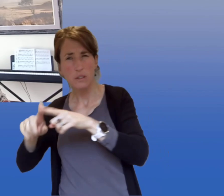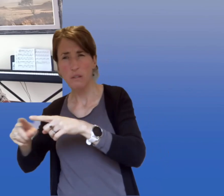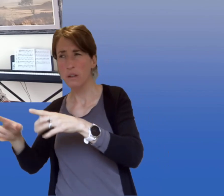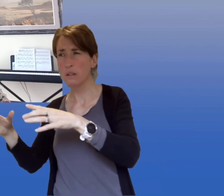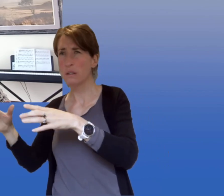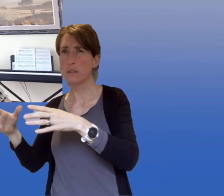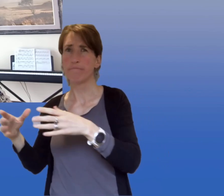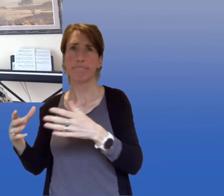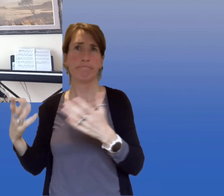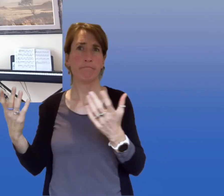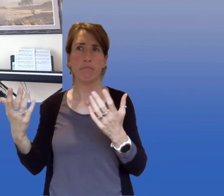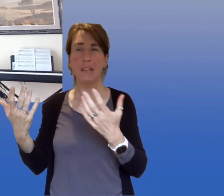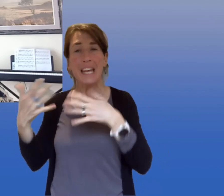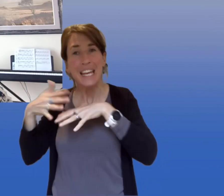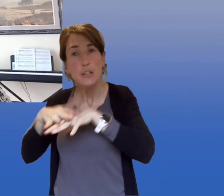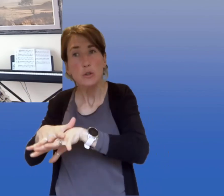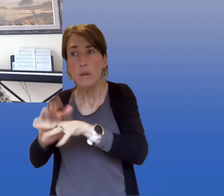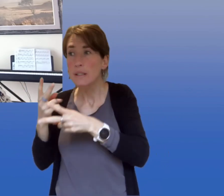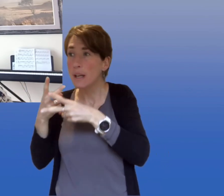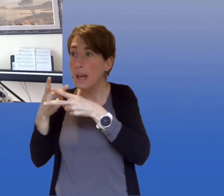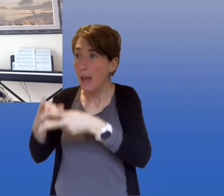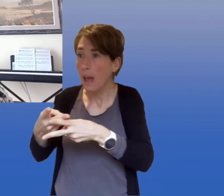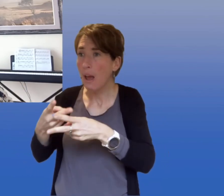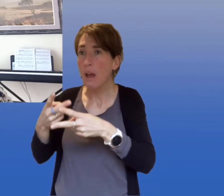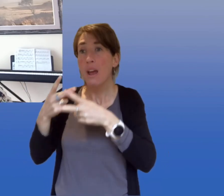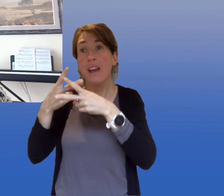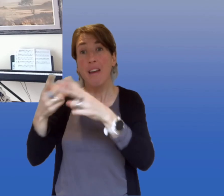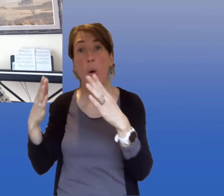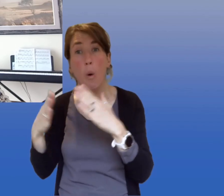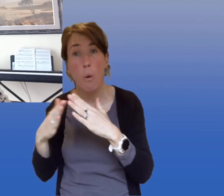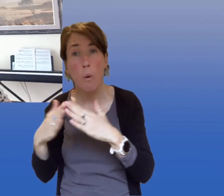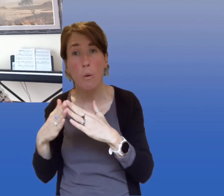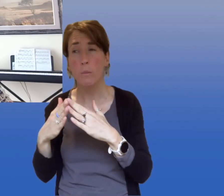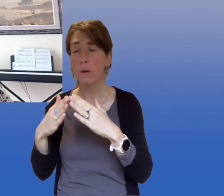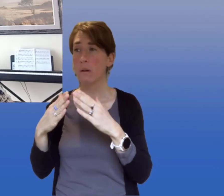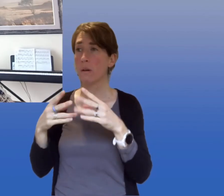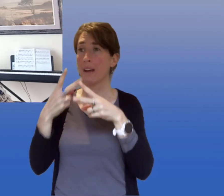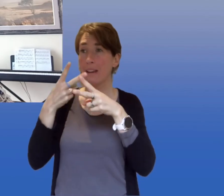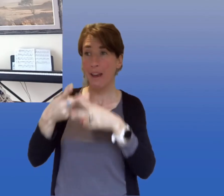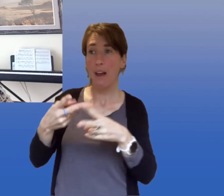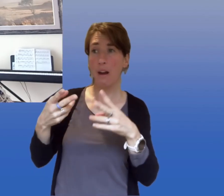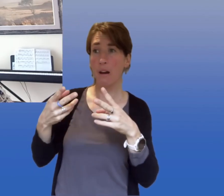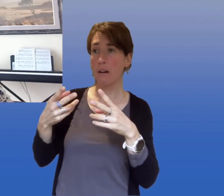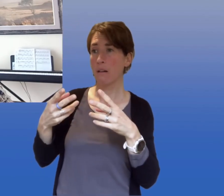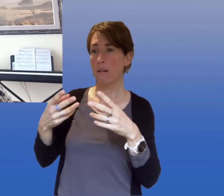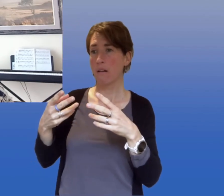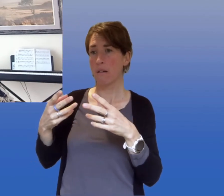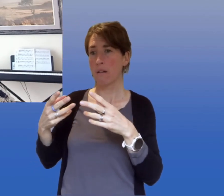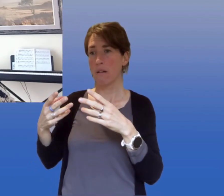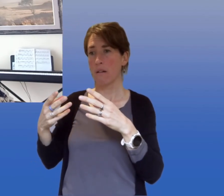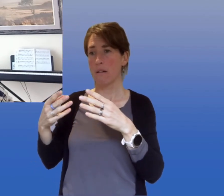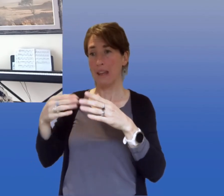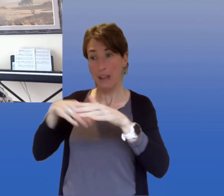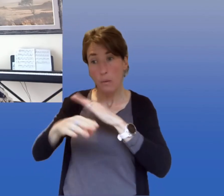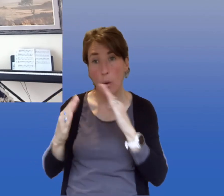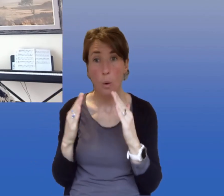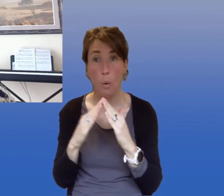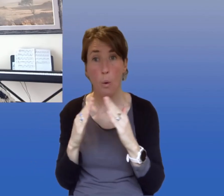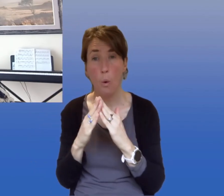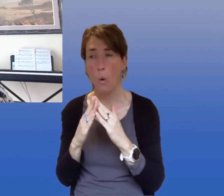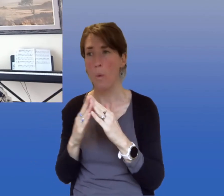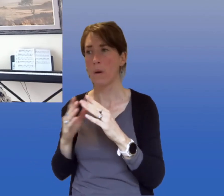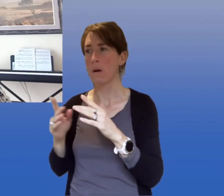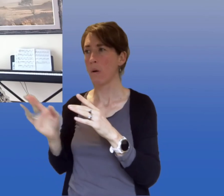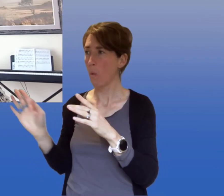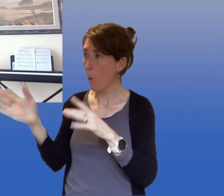our emergency teams and our urgent bits of the system, right into integrated care, care homes,